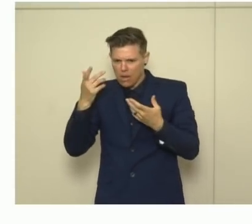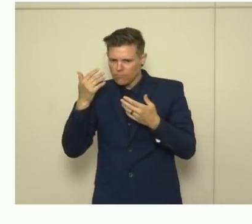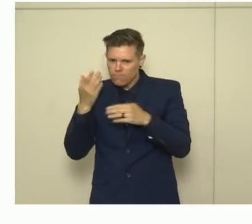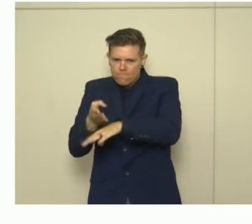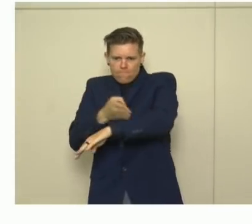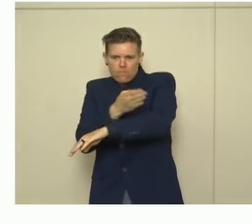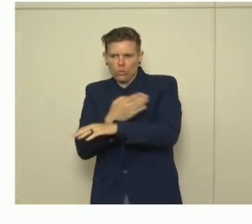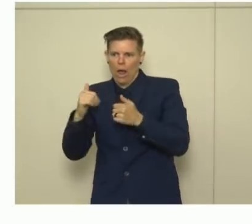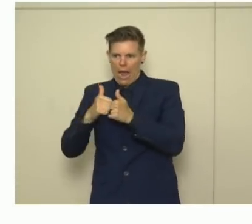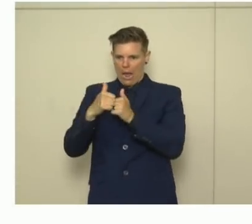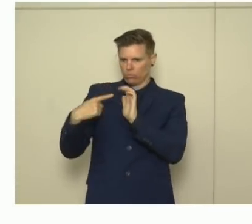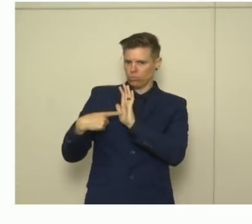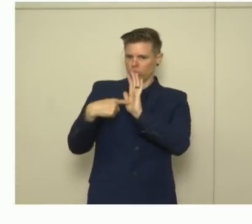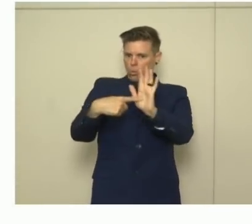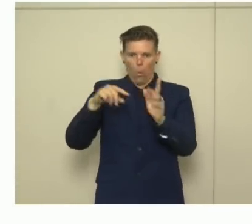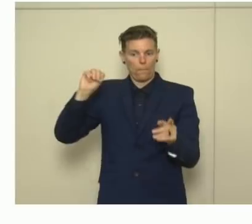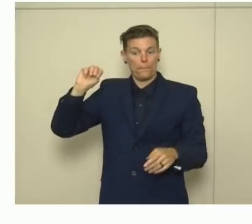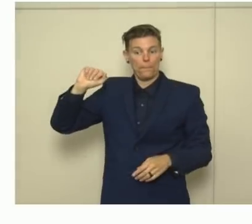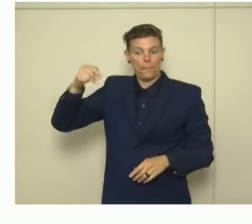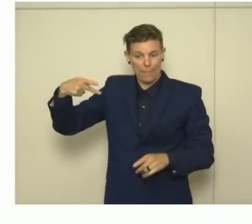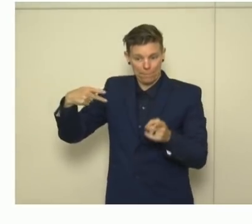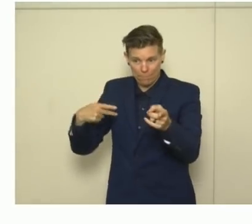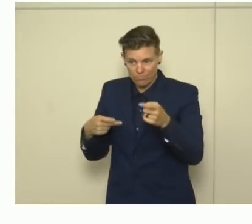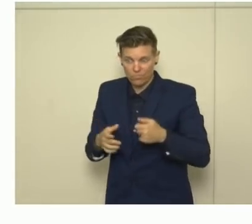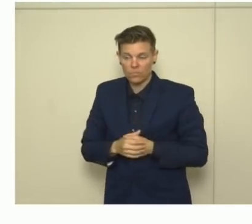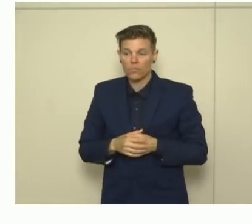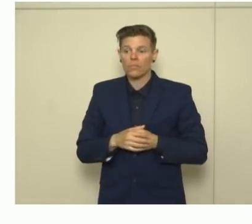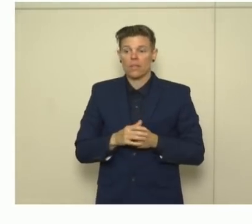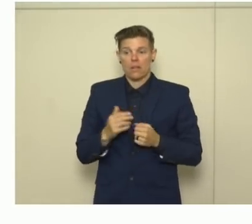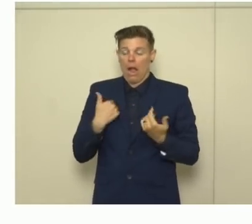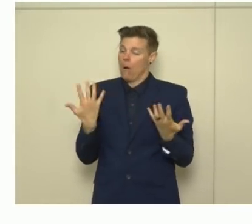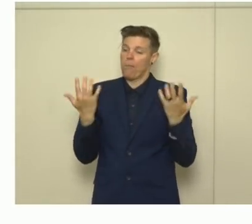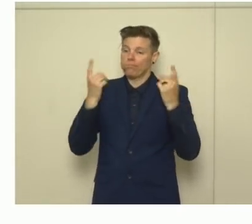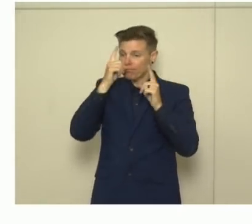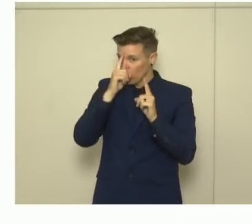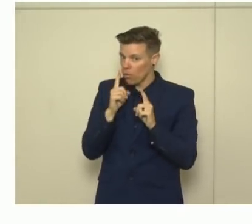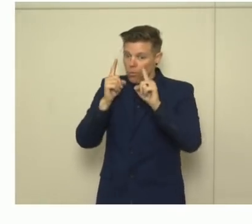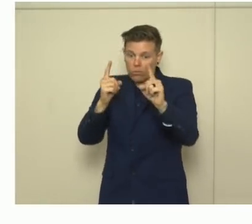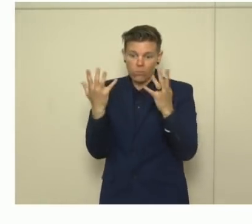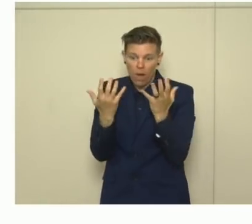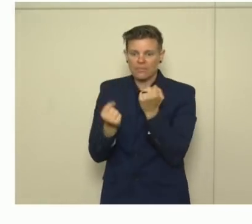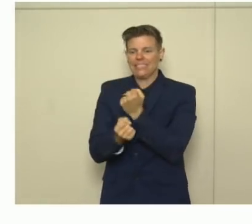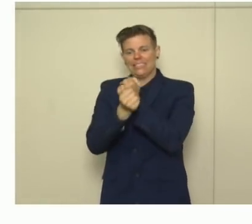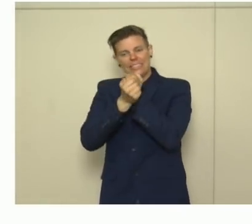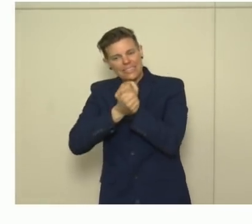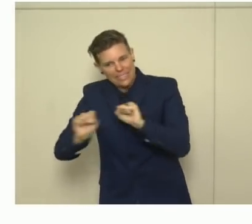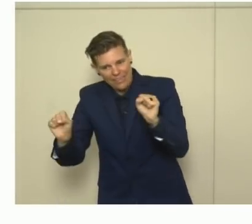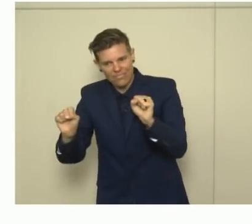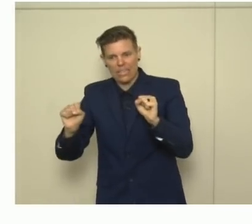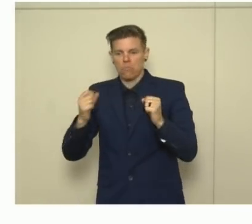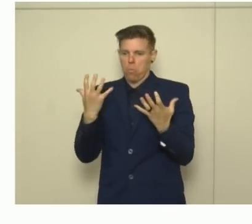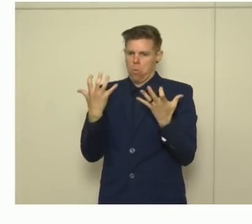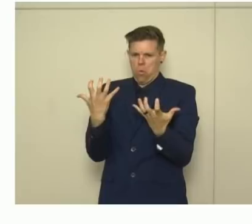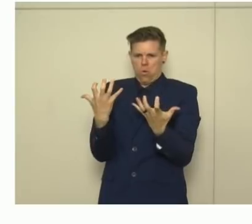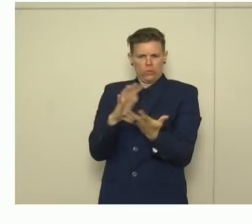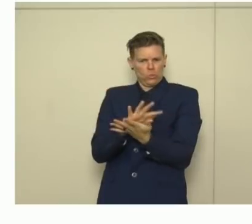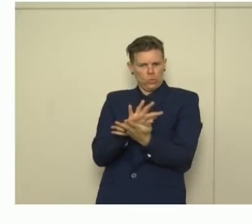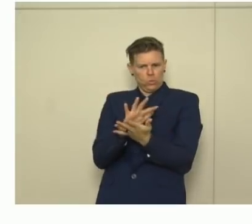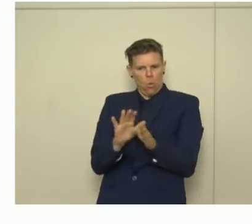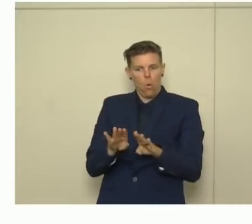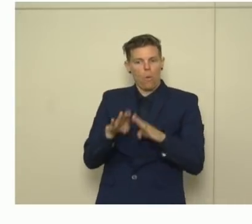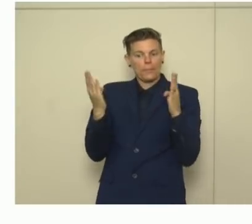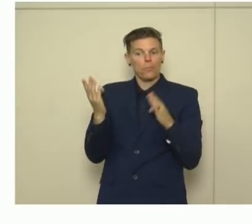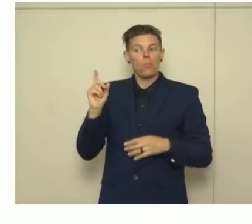done is that safe school reopenings occur in COVID-safe